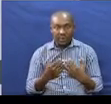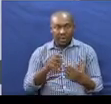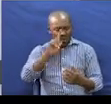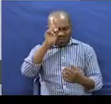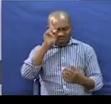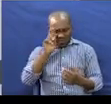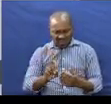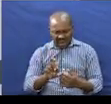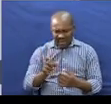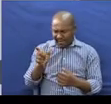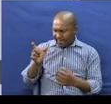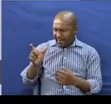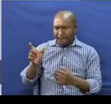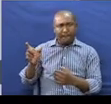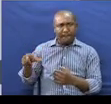move out